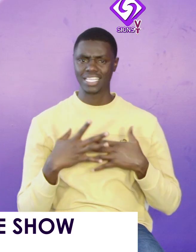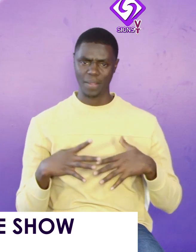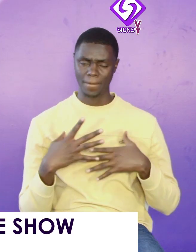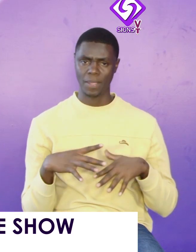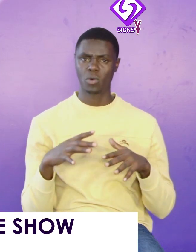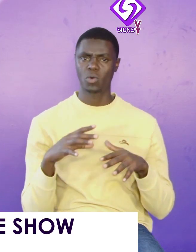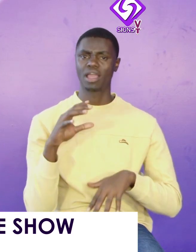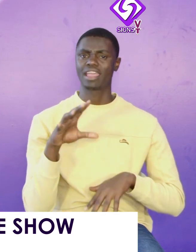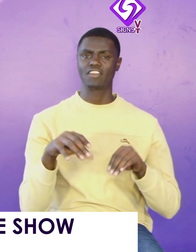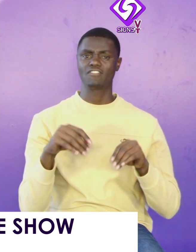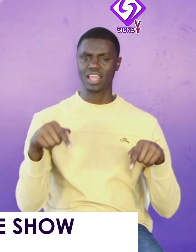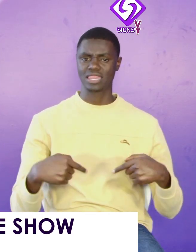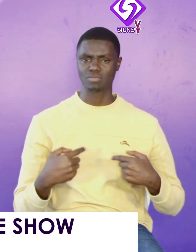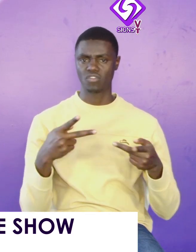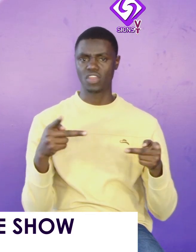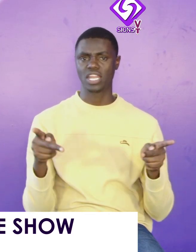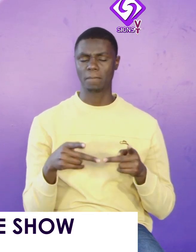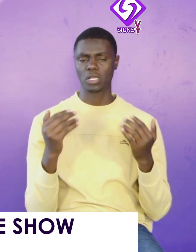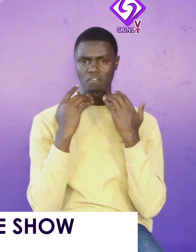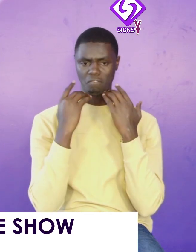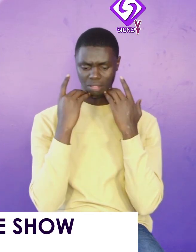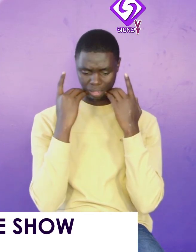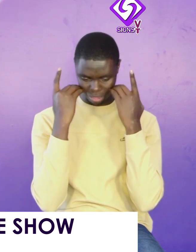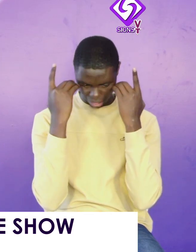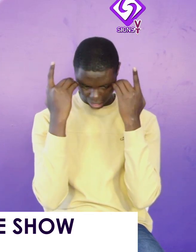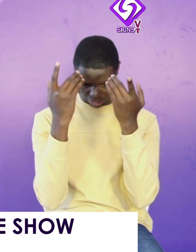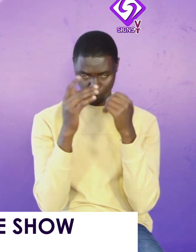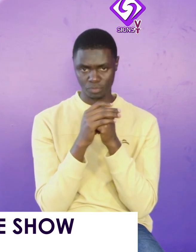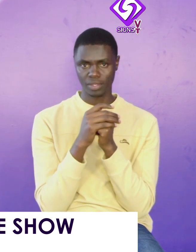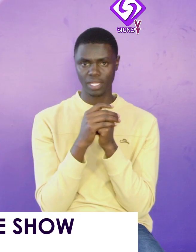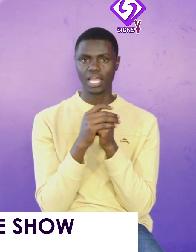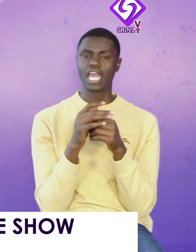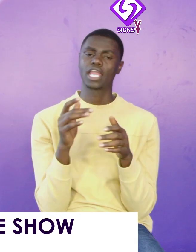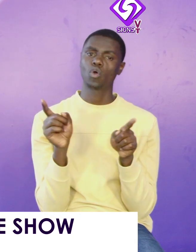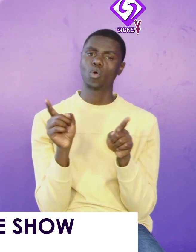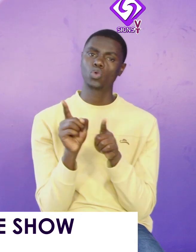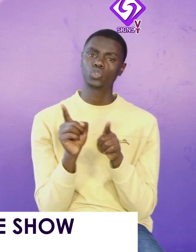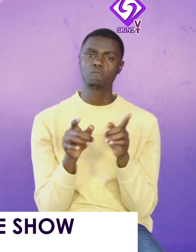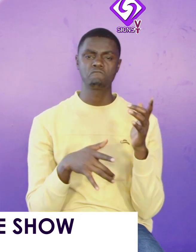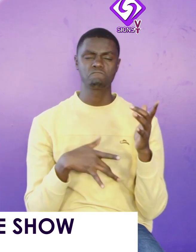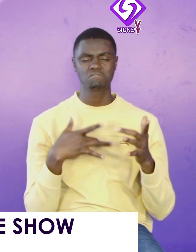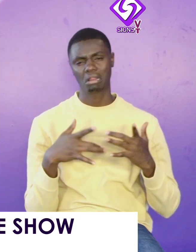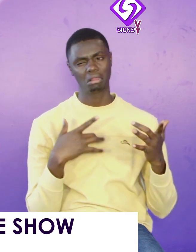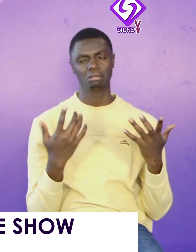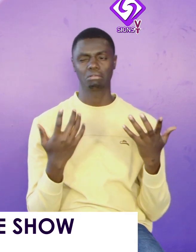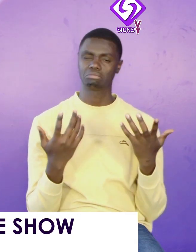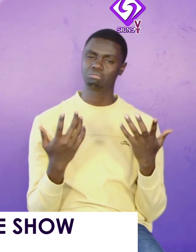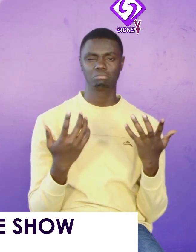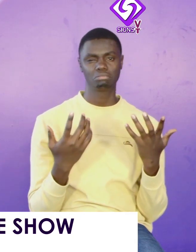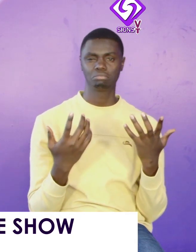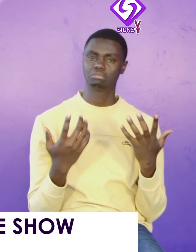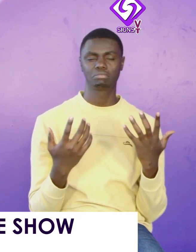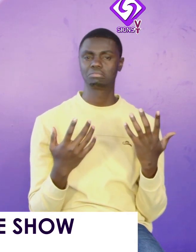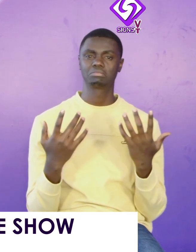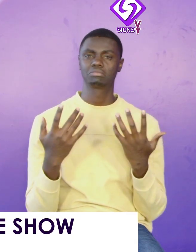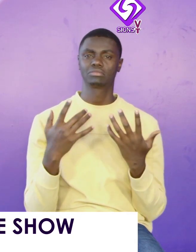get themselves into that place of depression and, feelings of, taking